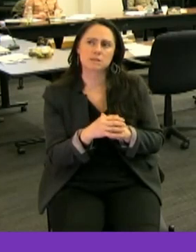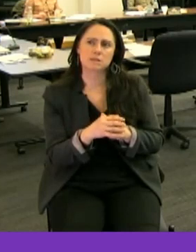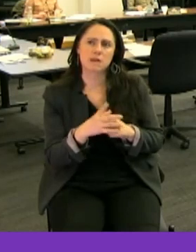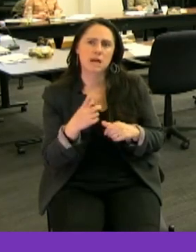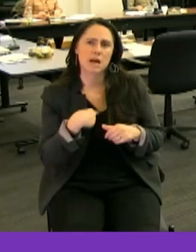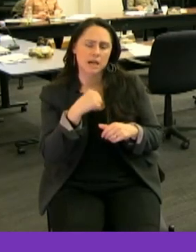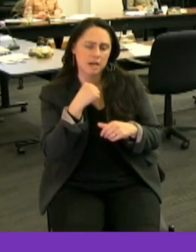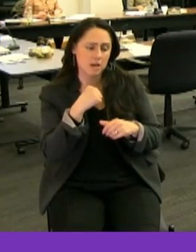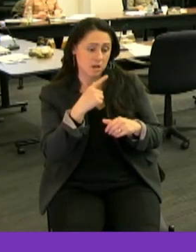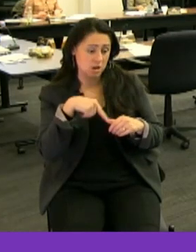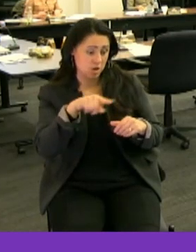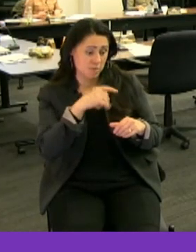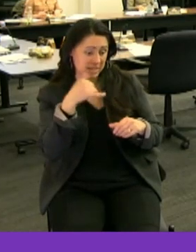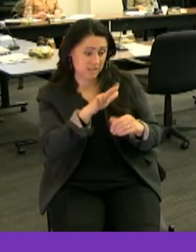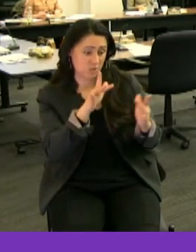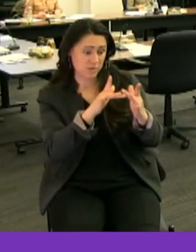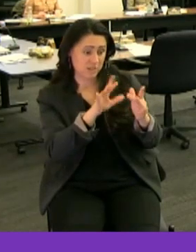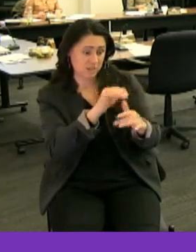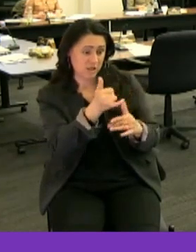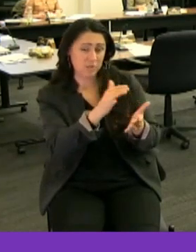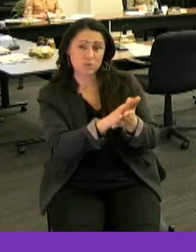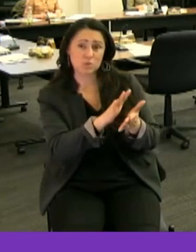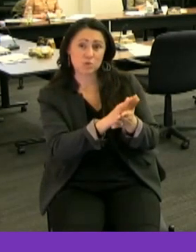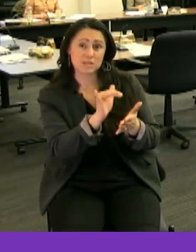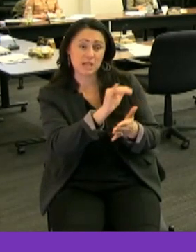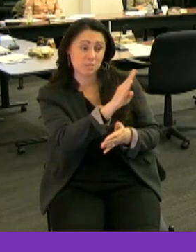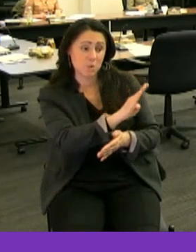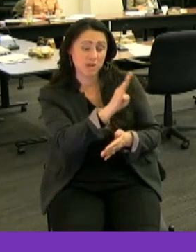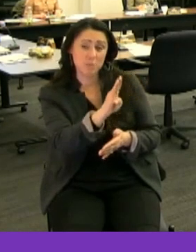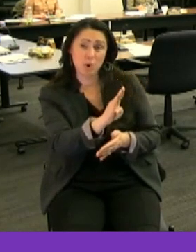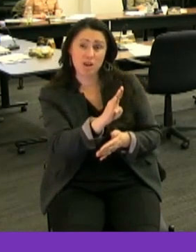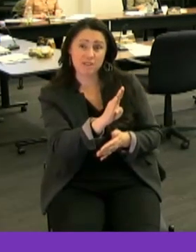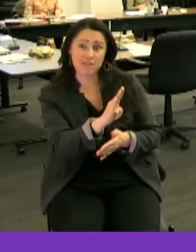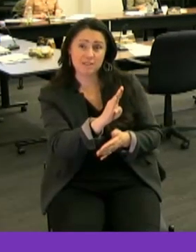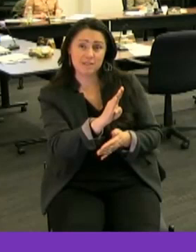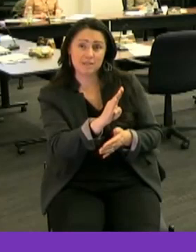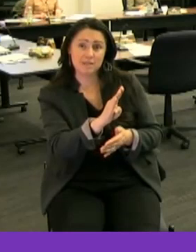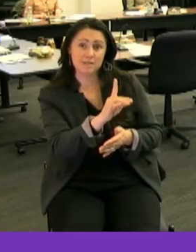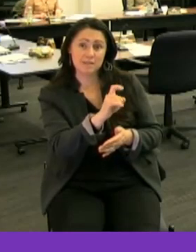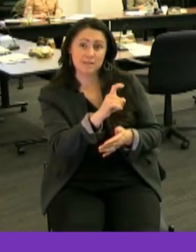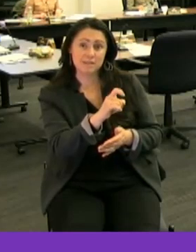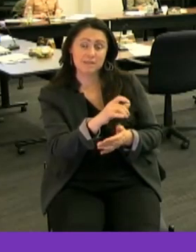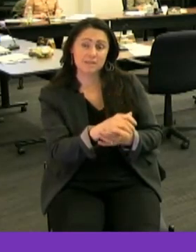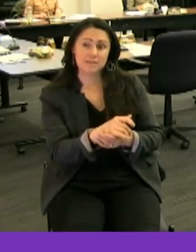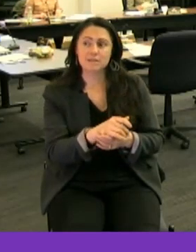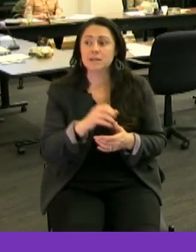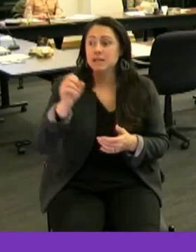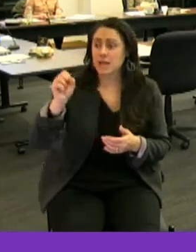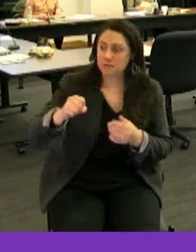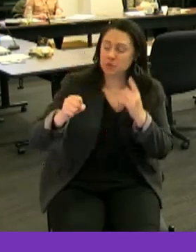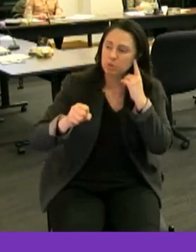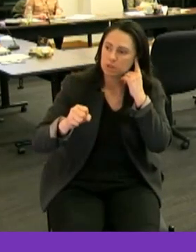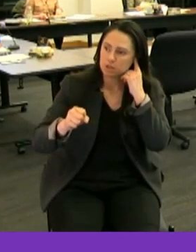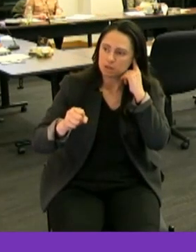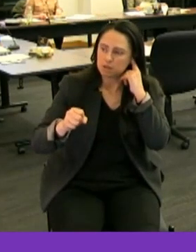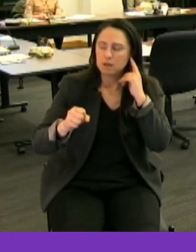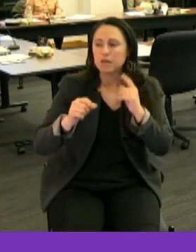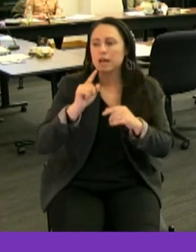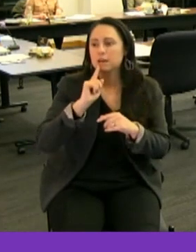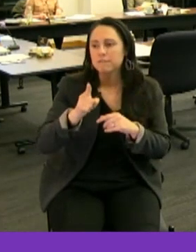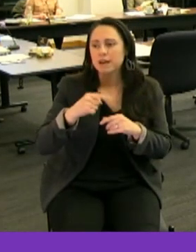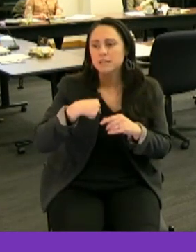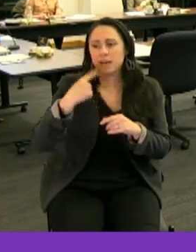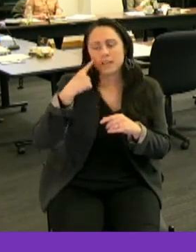I don't see, are we still reaching out to other schools like Bolingbrook on here? Absolutely. And in